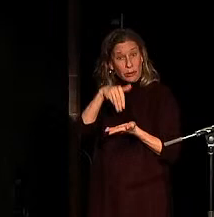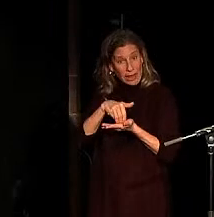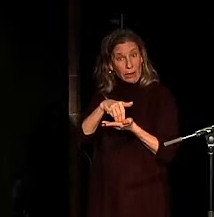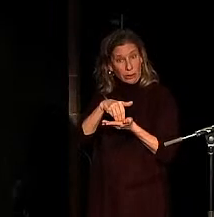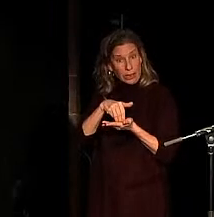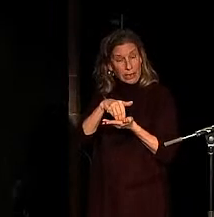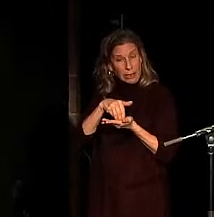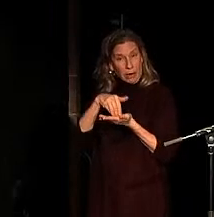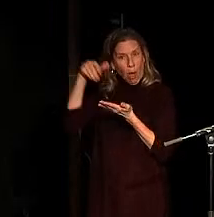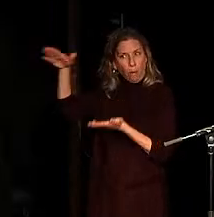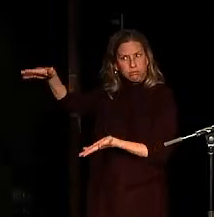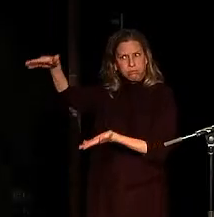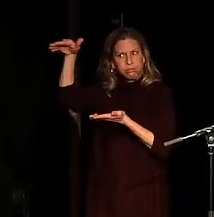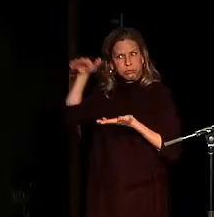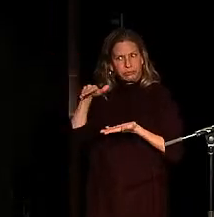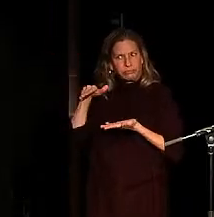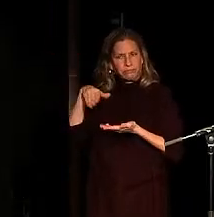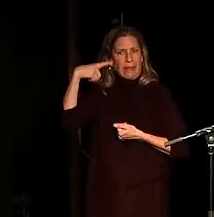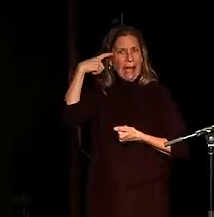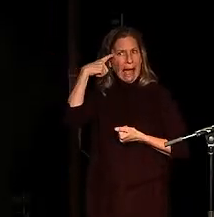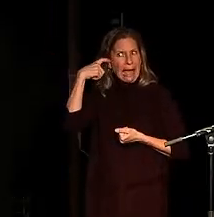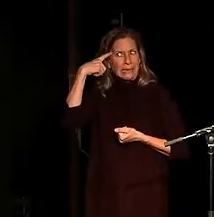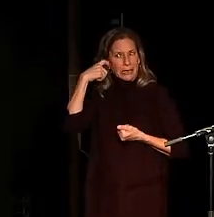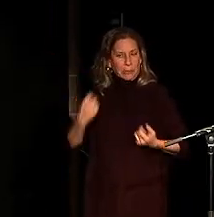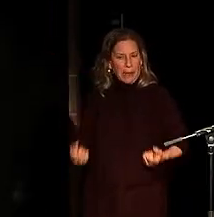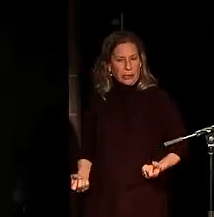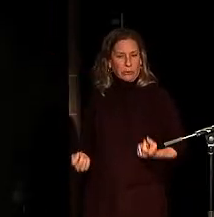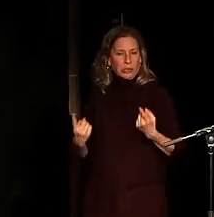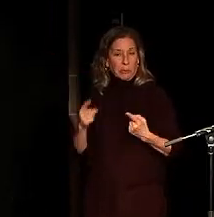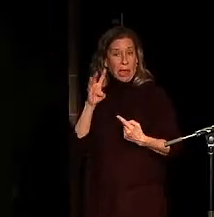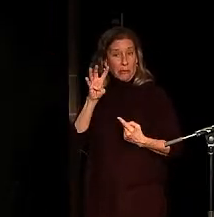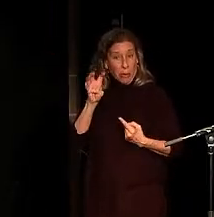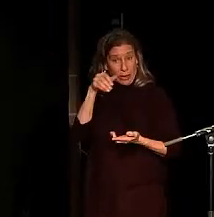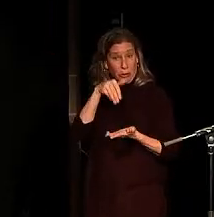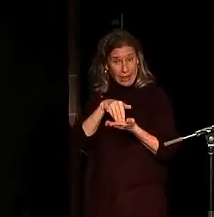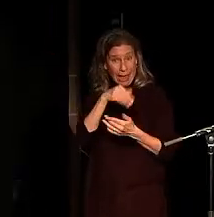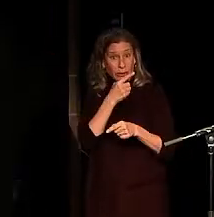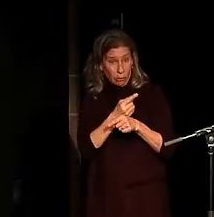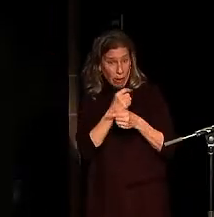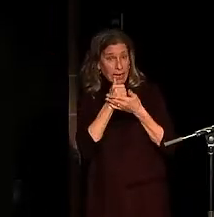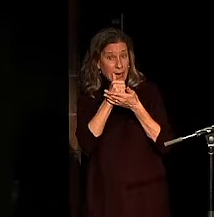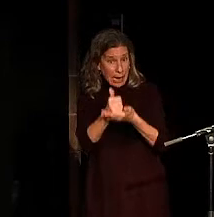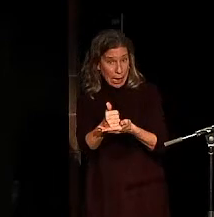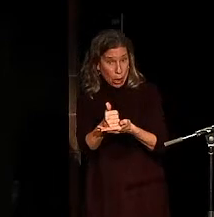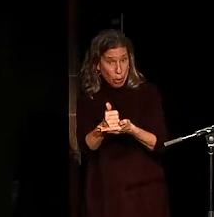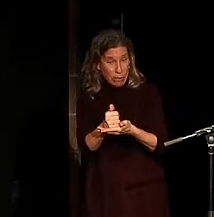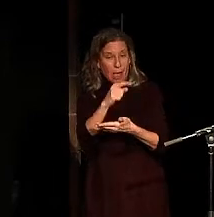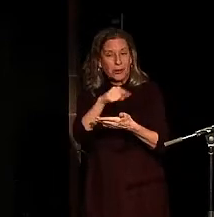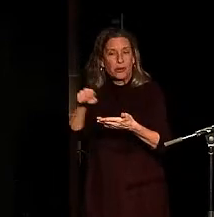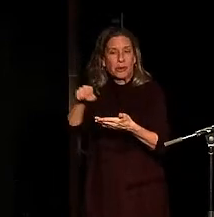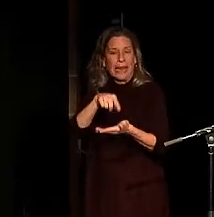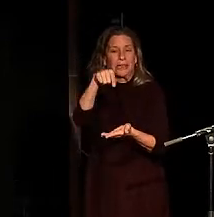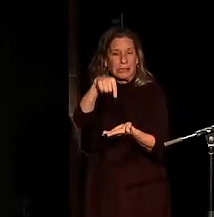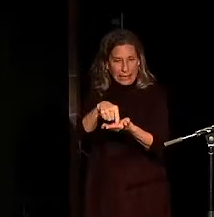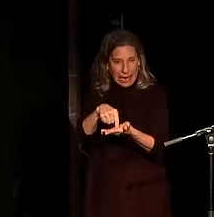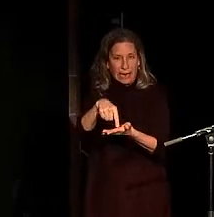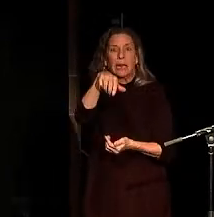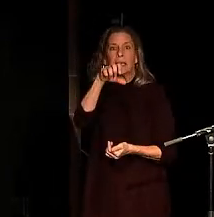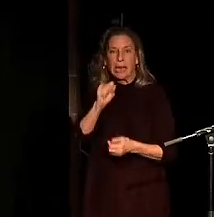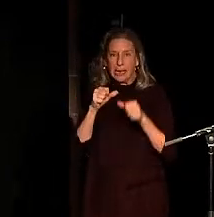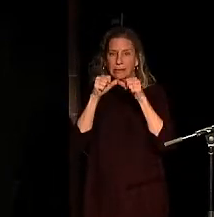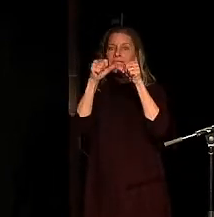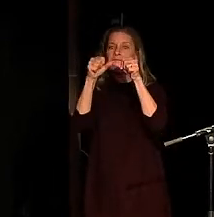$500,000. I suspect you plan to spend the remaining $400,000 to help students with Correct. With bursar holds, right? That work is ongoing and is